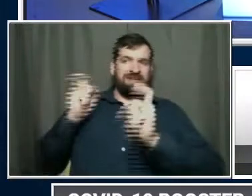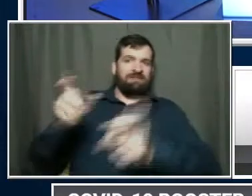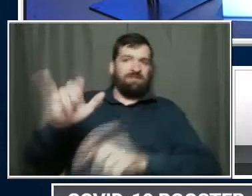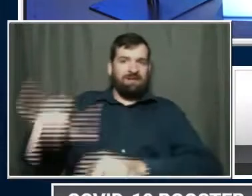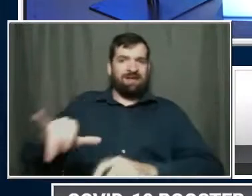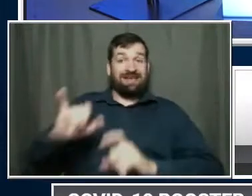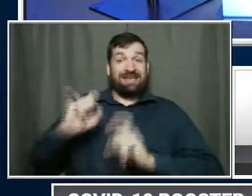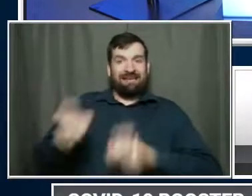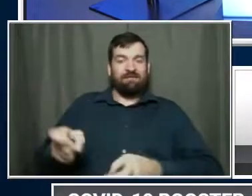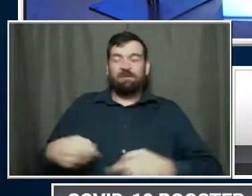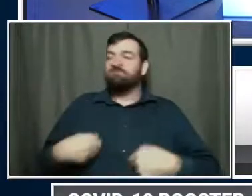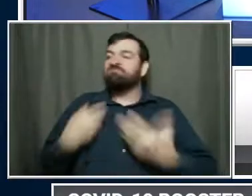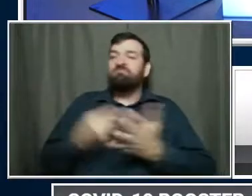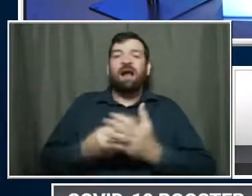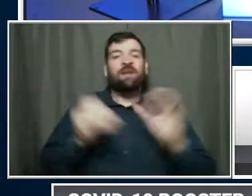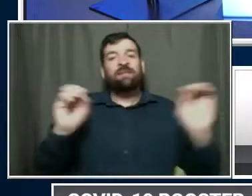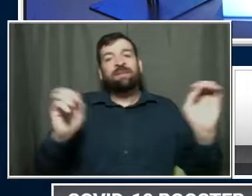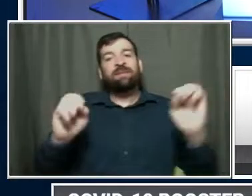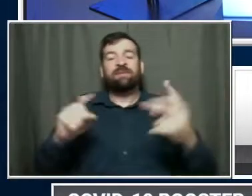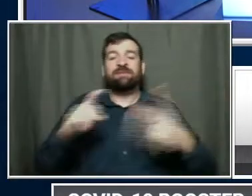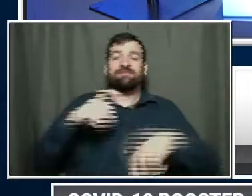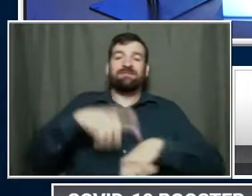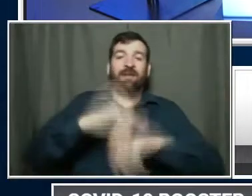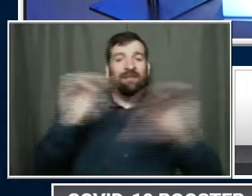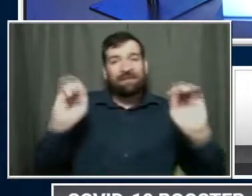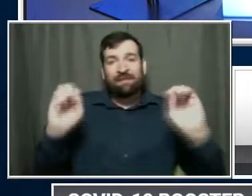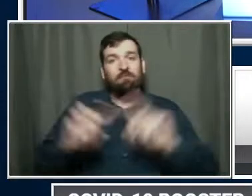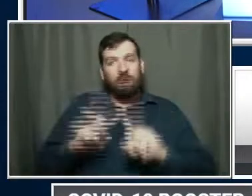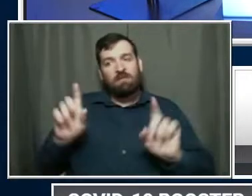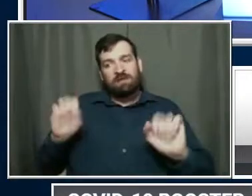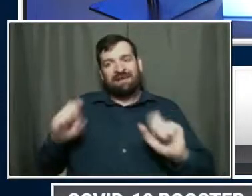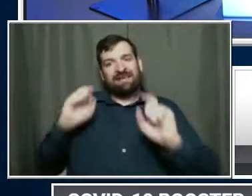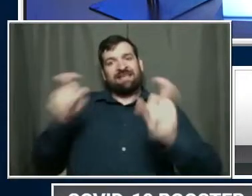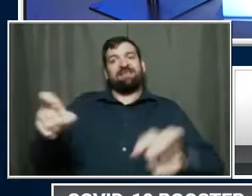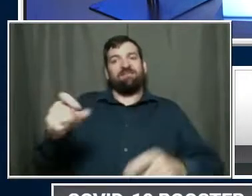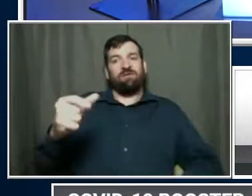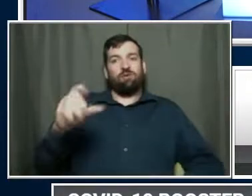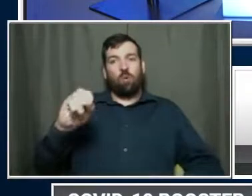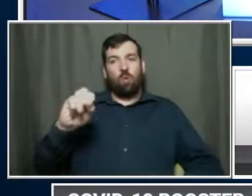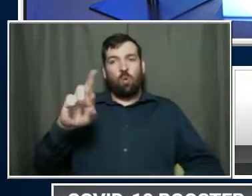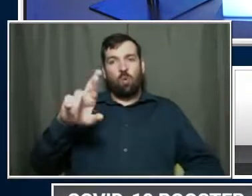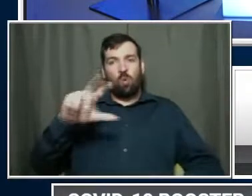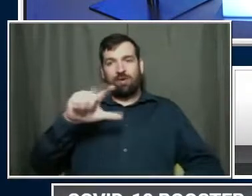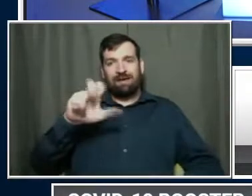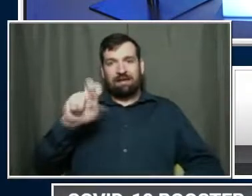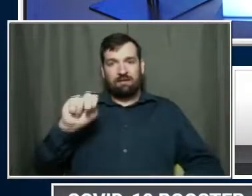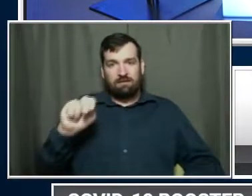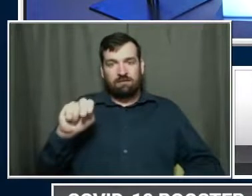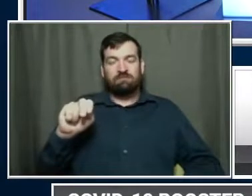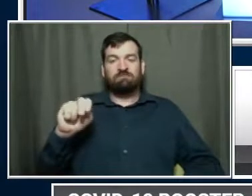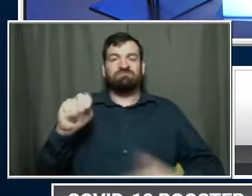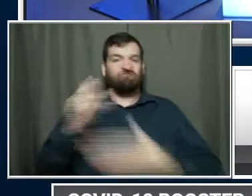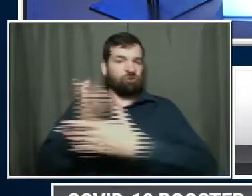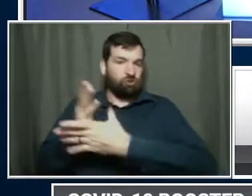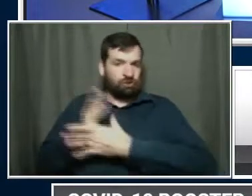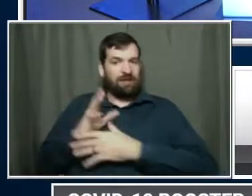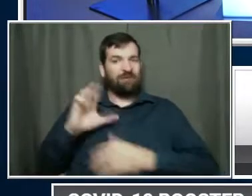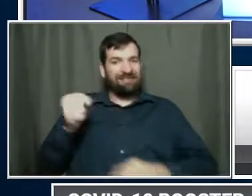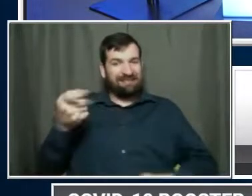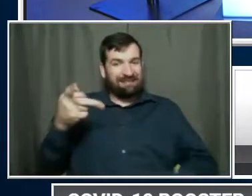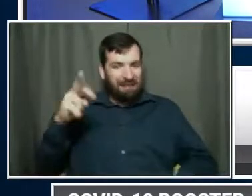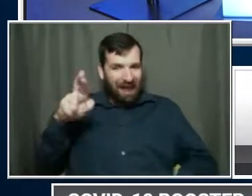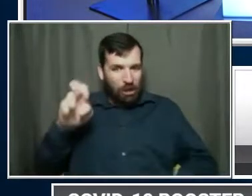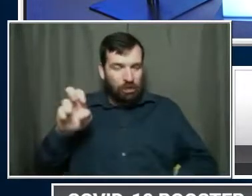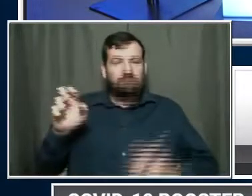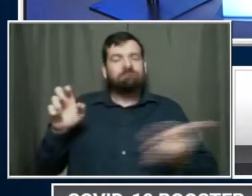money to give, or I didn't have time to give, but hey, I could give an organ. Sharing the spare. Dr. Seberg, just bringing you in as